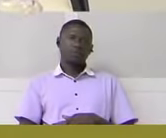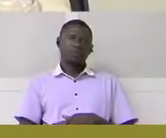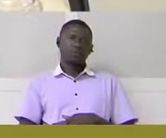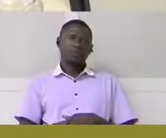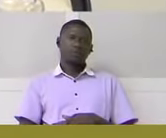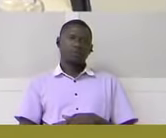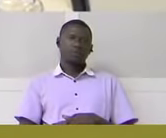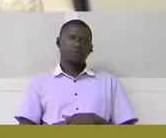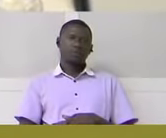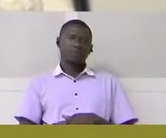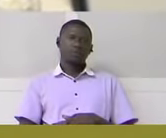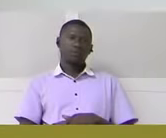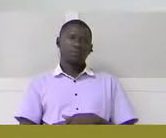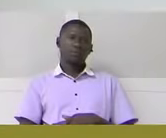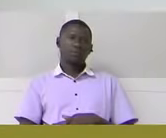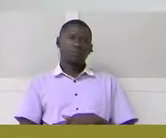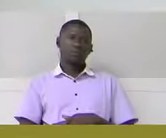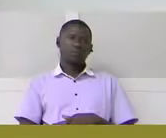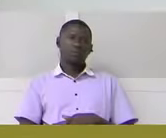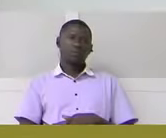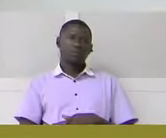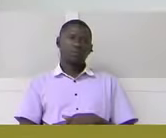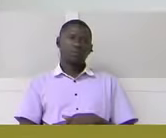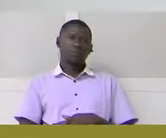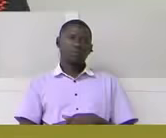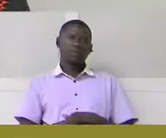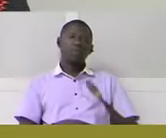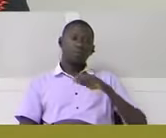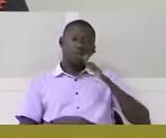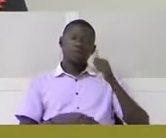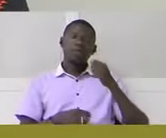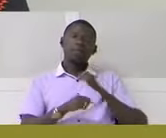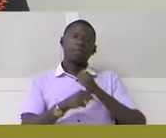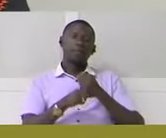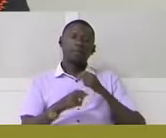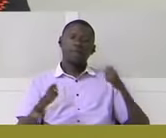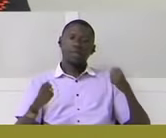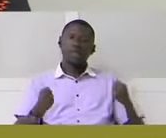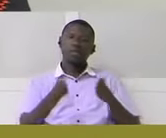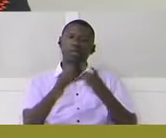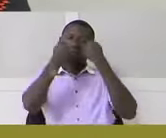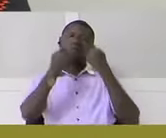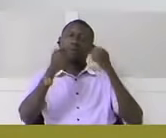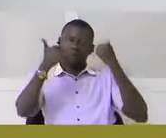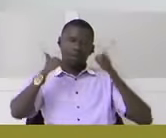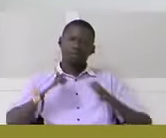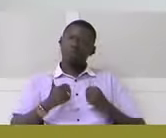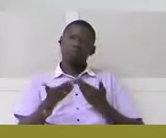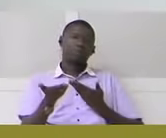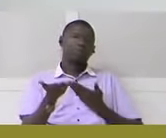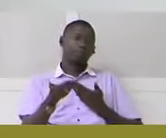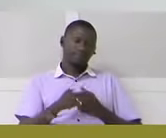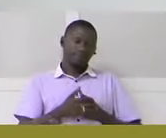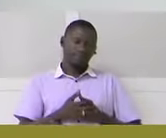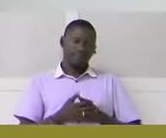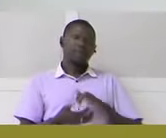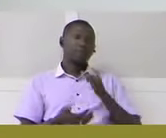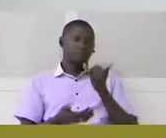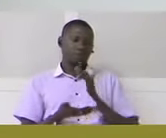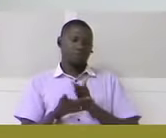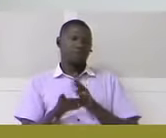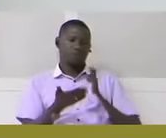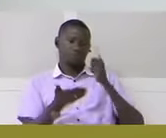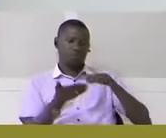utaki wala na nata nata nyimbano utaki. And that resulted in the accident. Wala keta accident mnyindali loti. That's correct. Wala